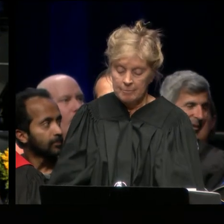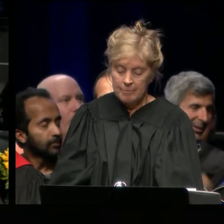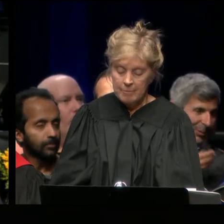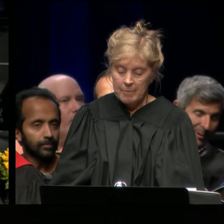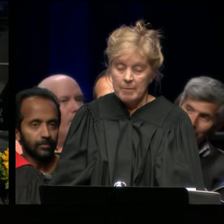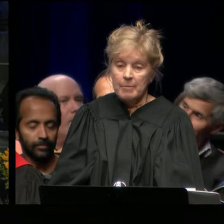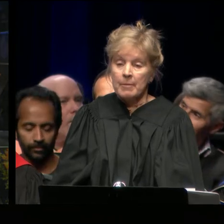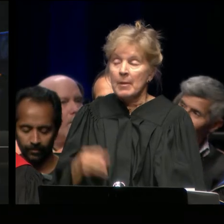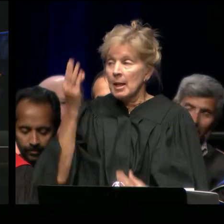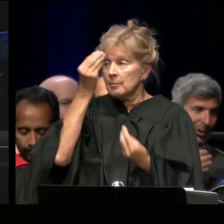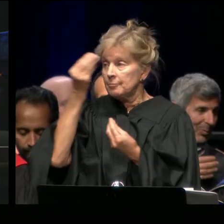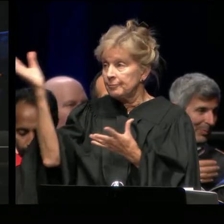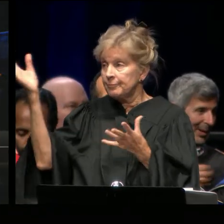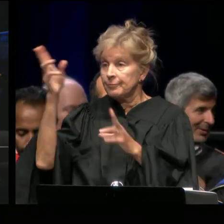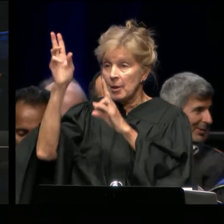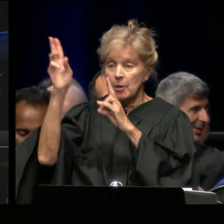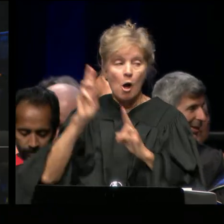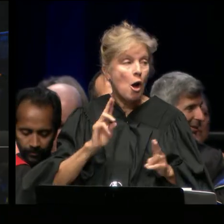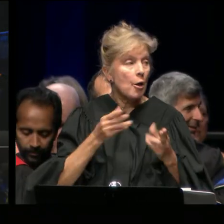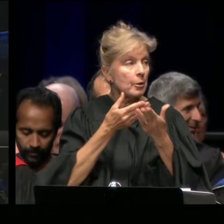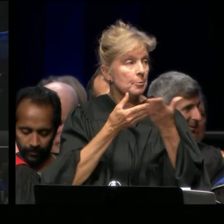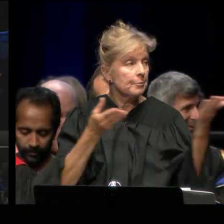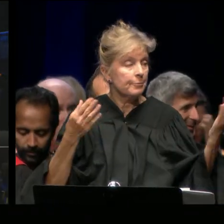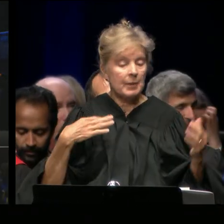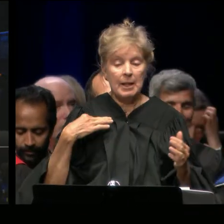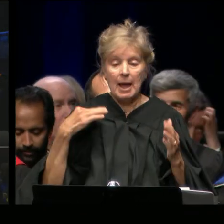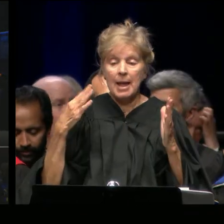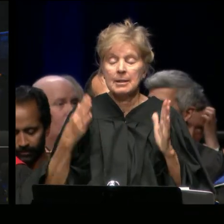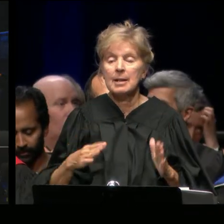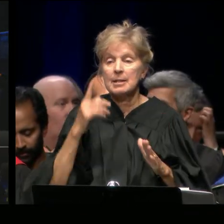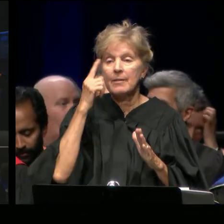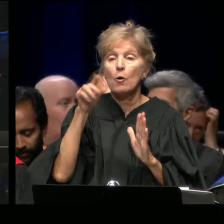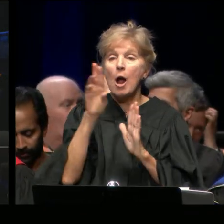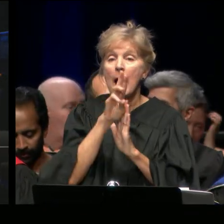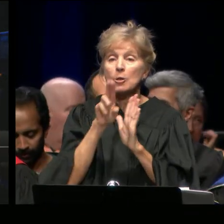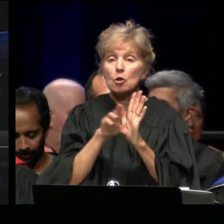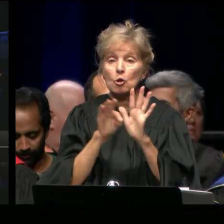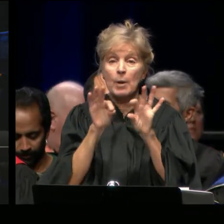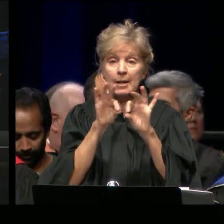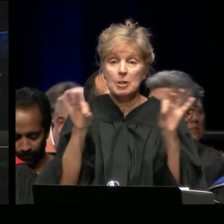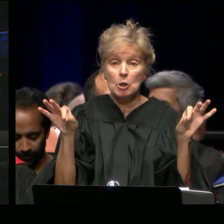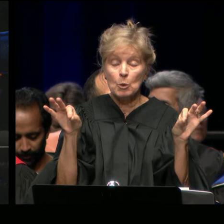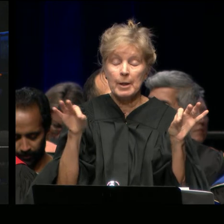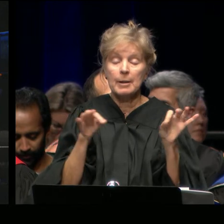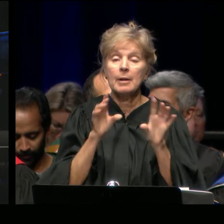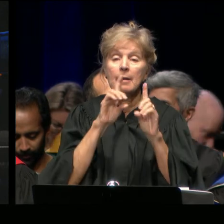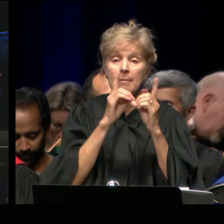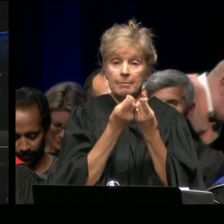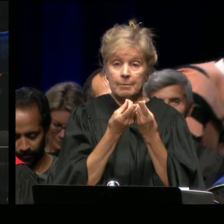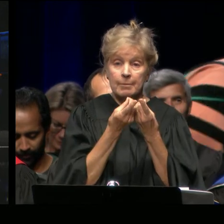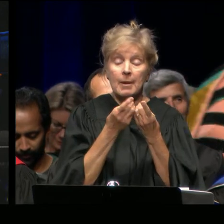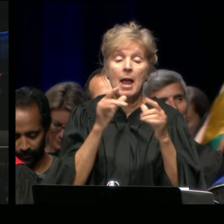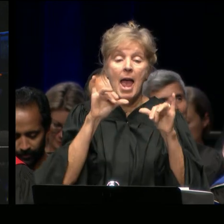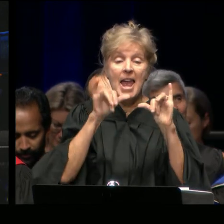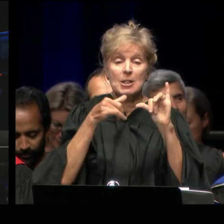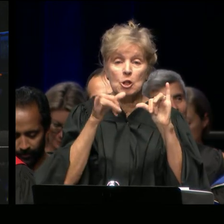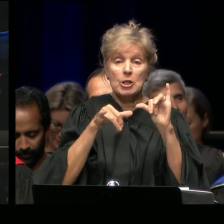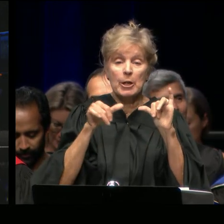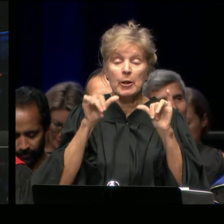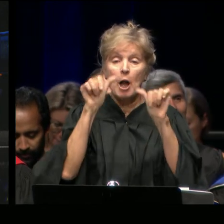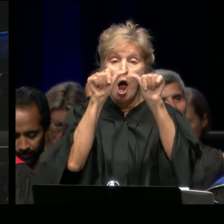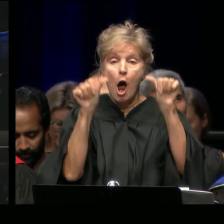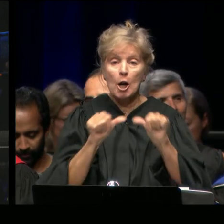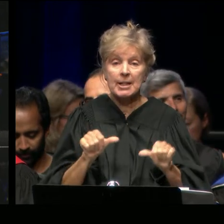Vice Chancellor, I have the honor to present candidates for the undergraduate degrees in the Faculty of Engineering and